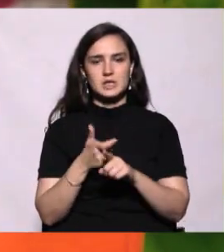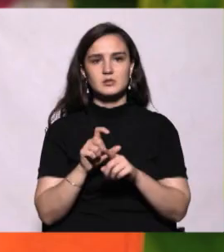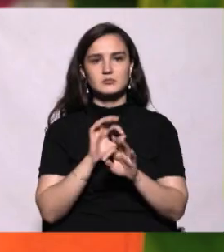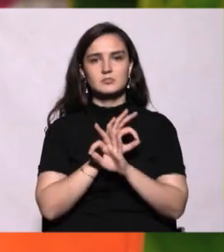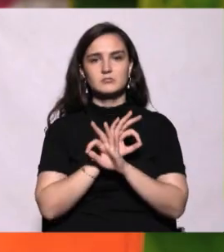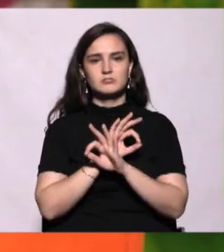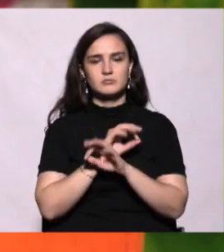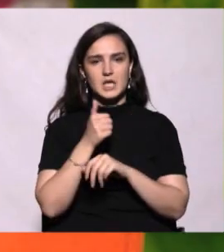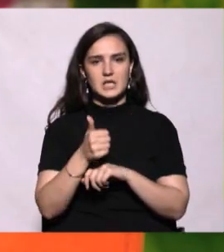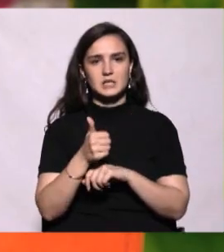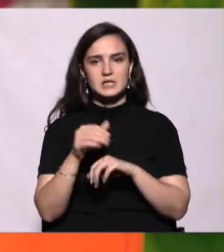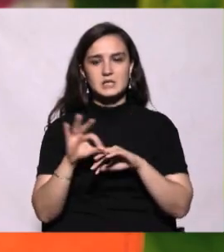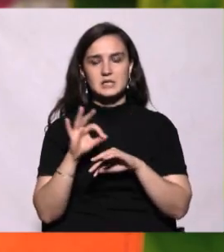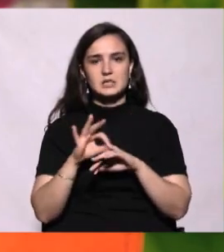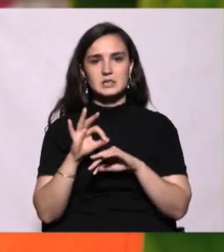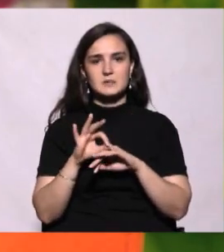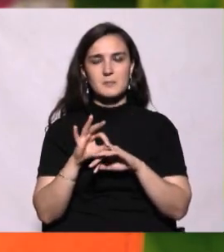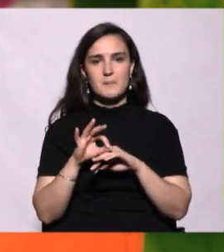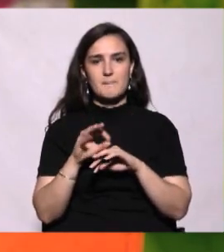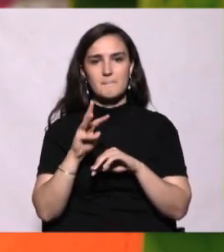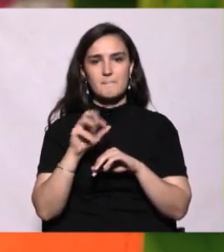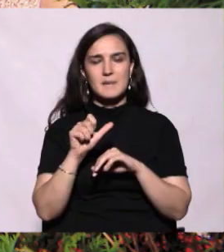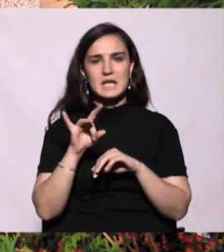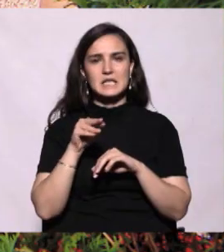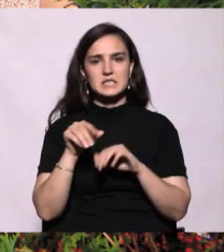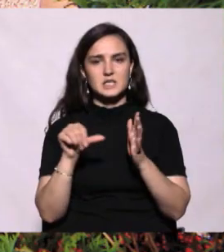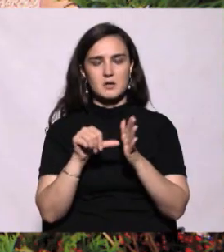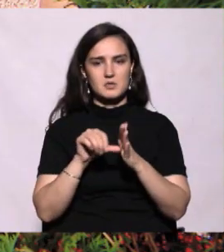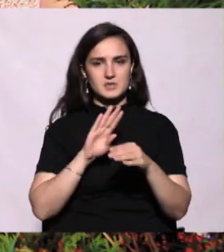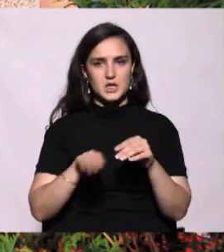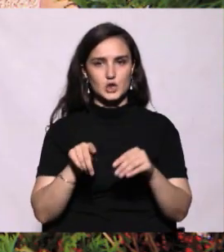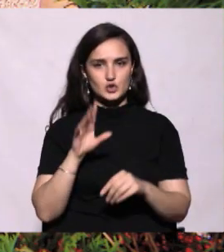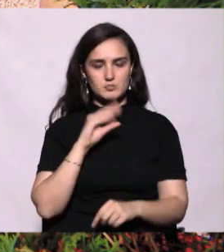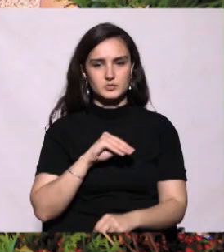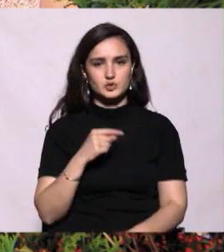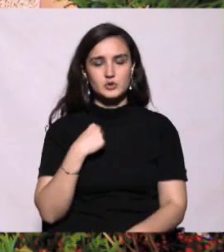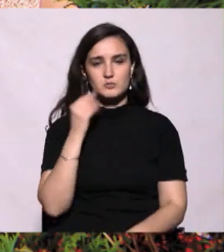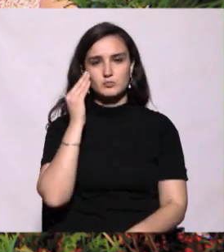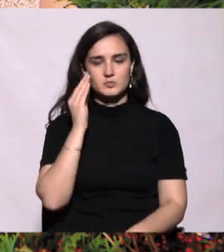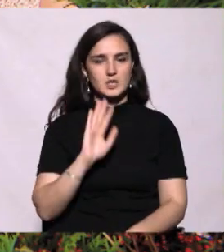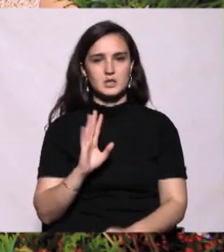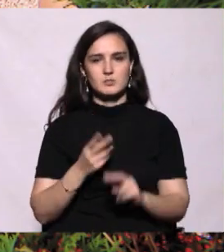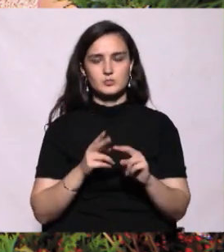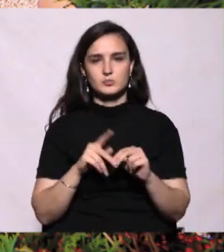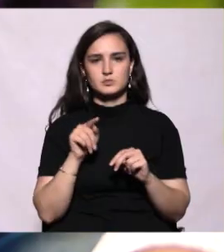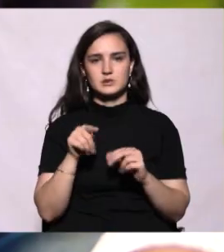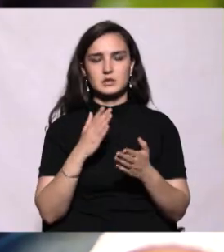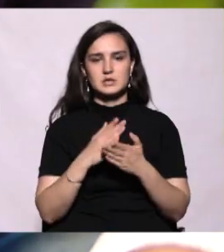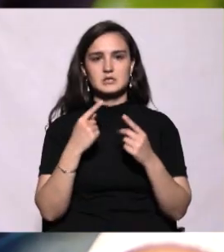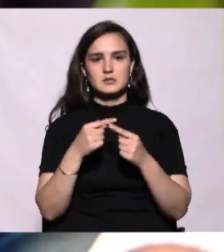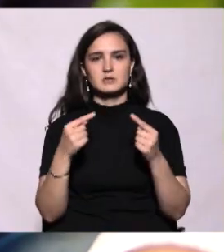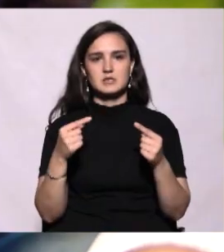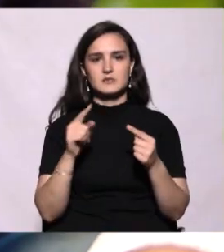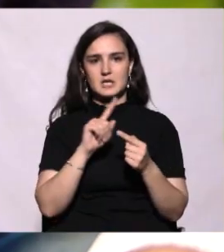without Merlin's assistance, Merlin's help? In my opinion, no, because there are some scenes